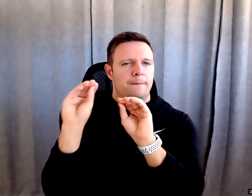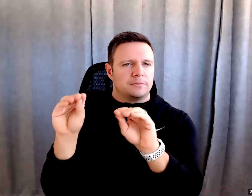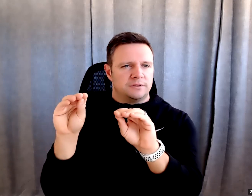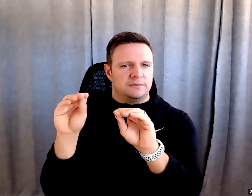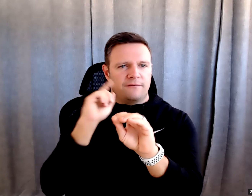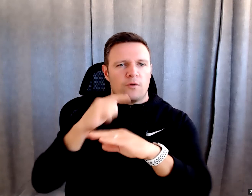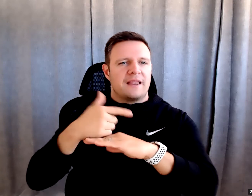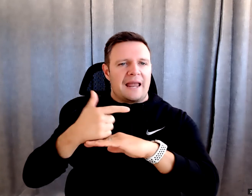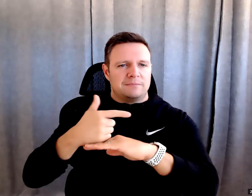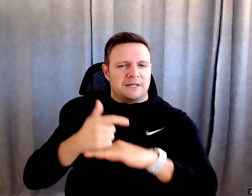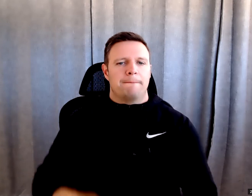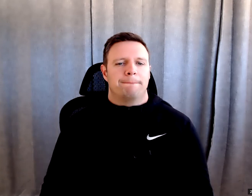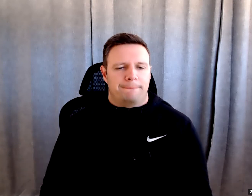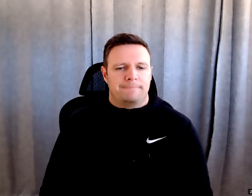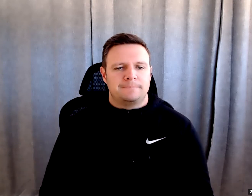laptop checkout.